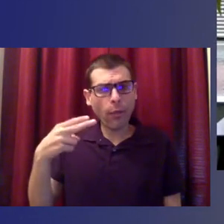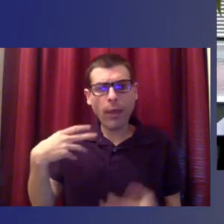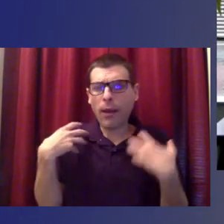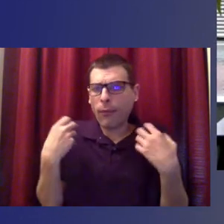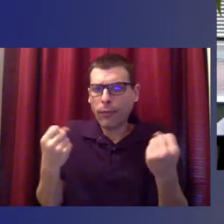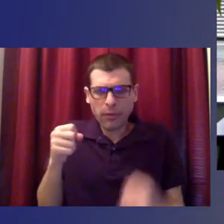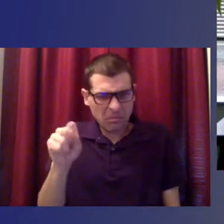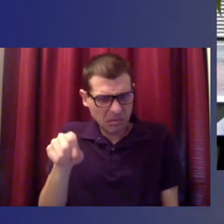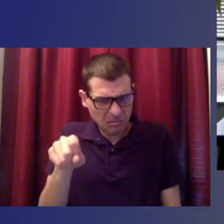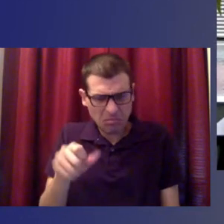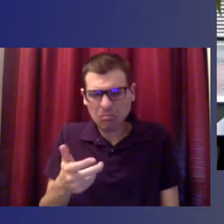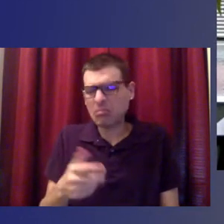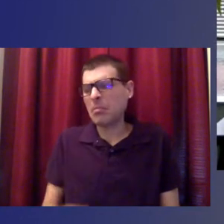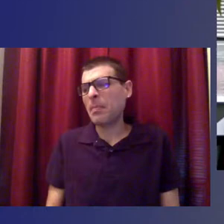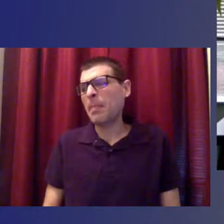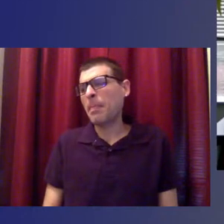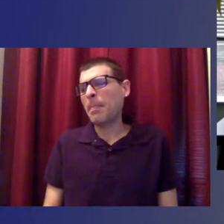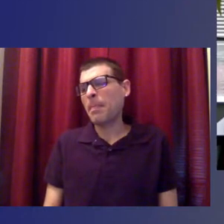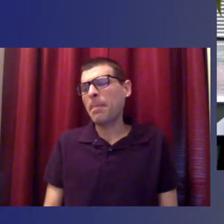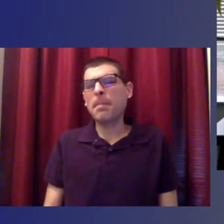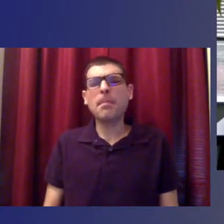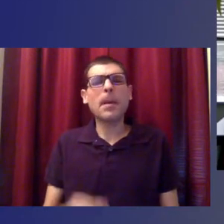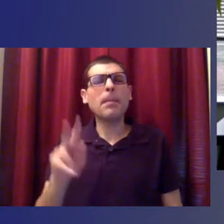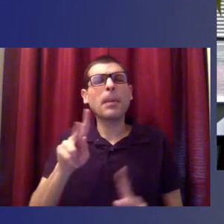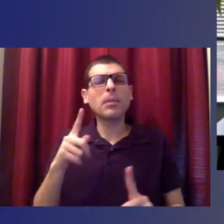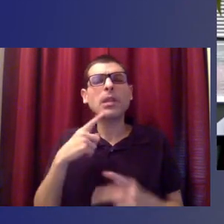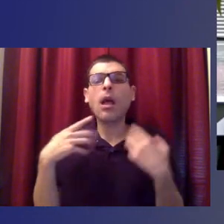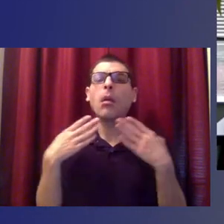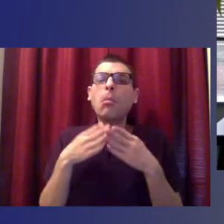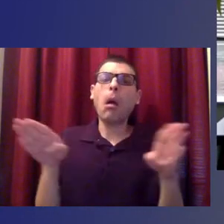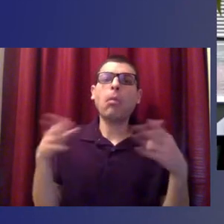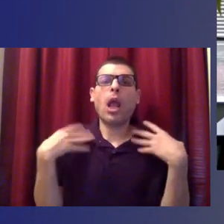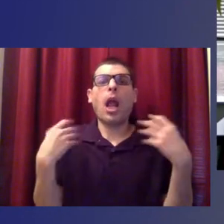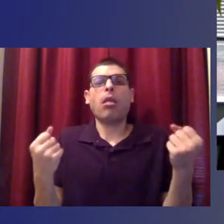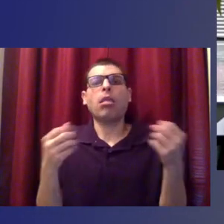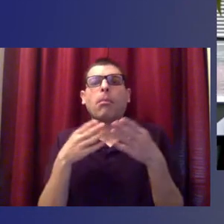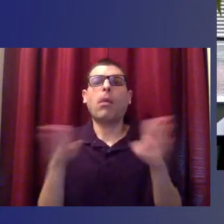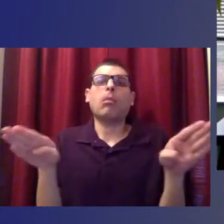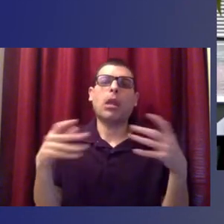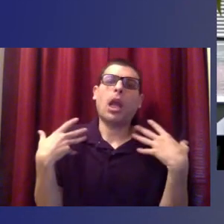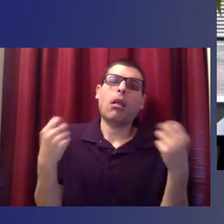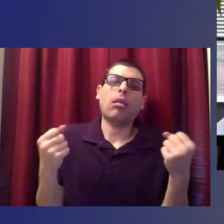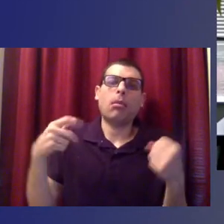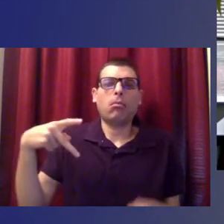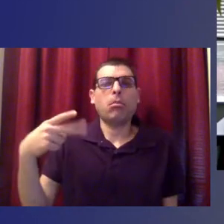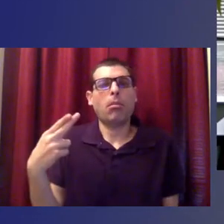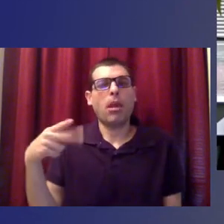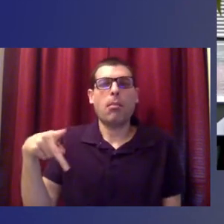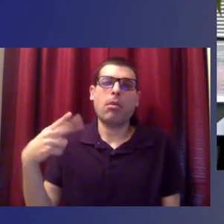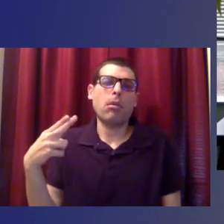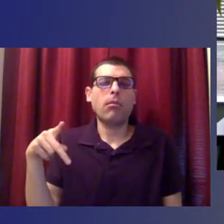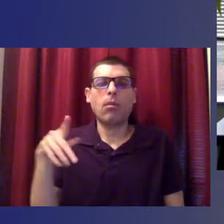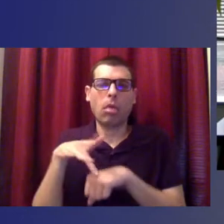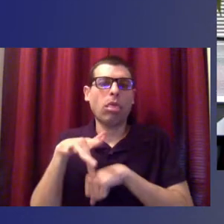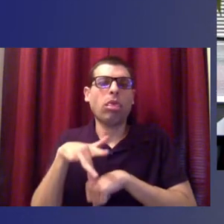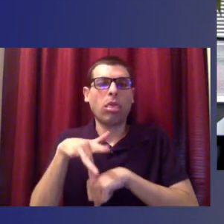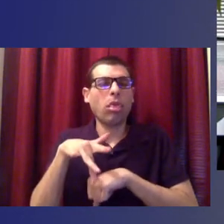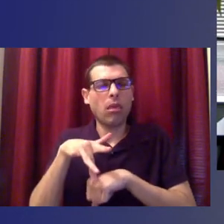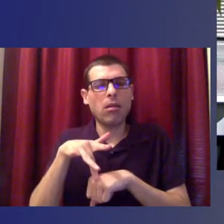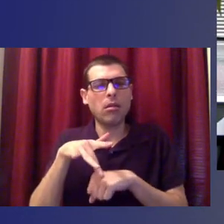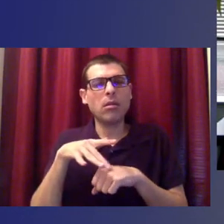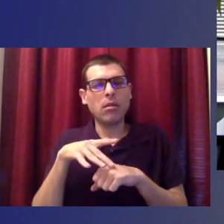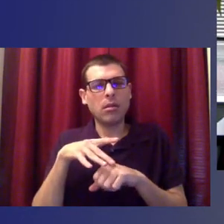that using a public health approach, it's saying that the answer isn't going to be found in a